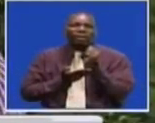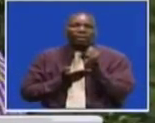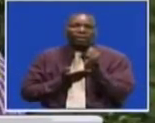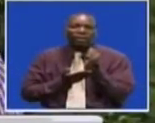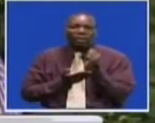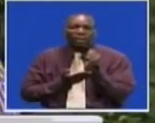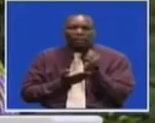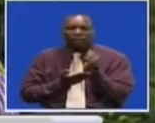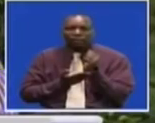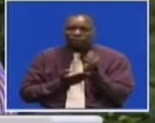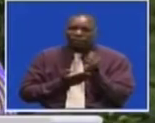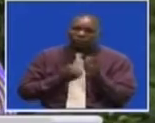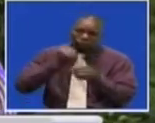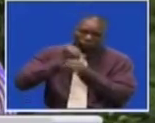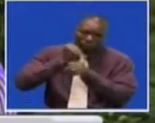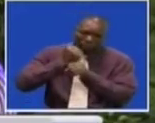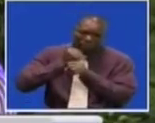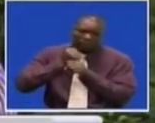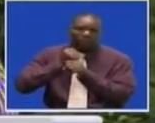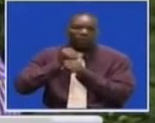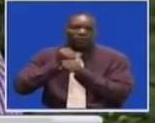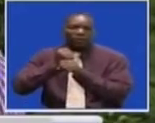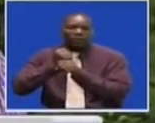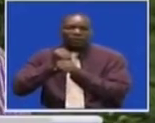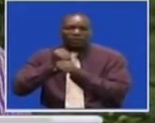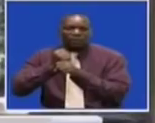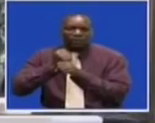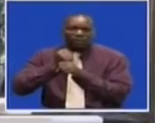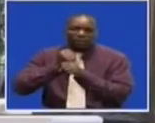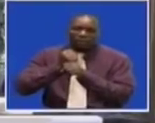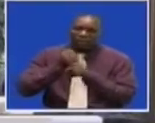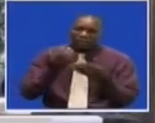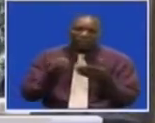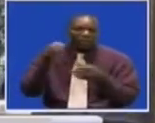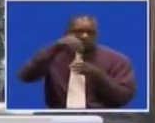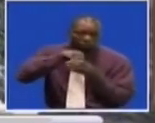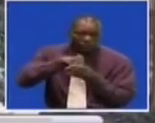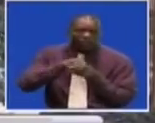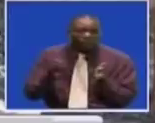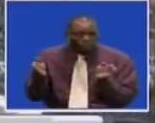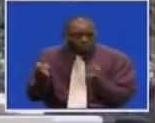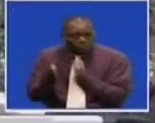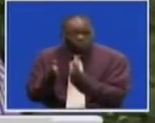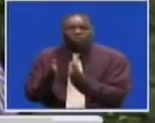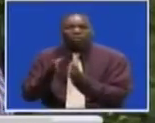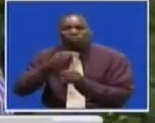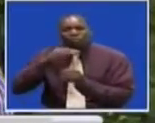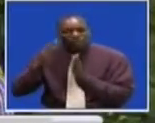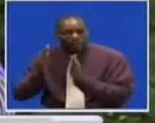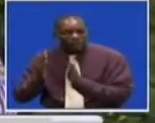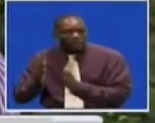scale up the production of palm by involving small-scale farmers